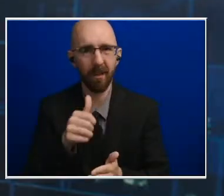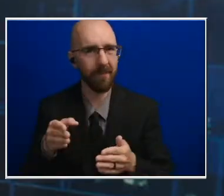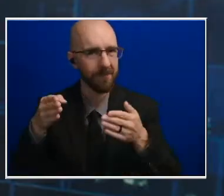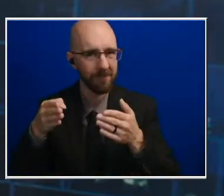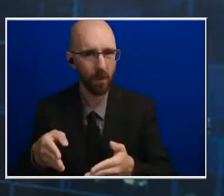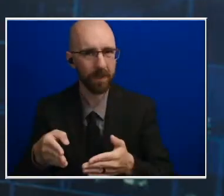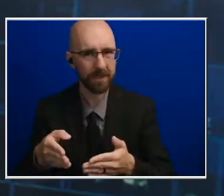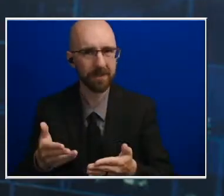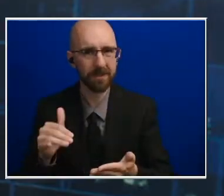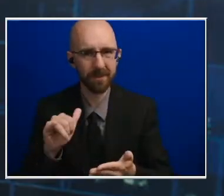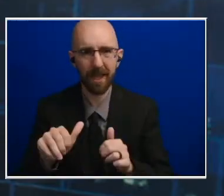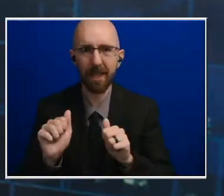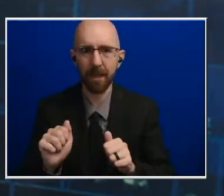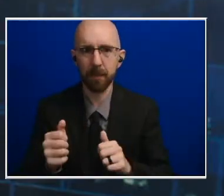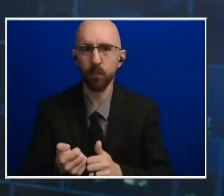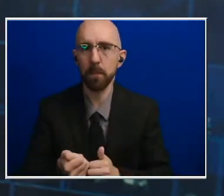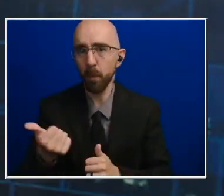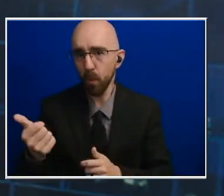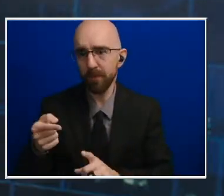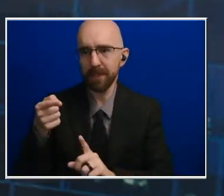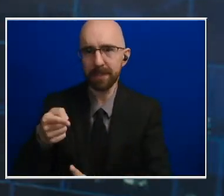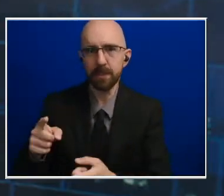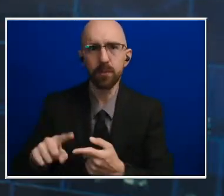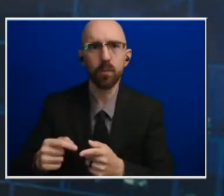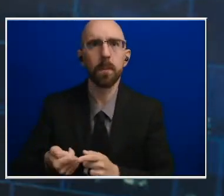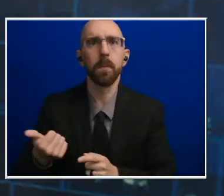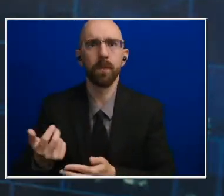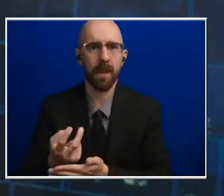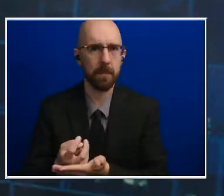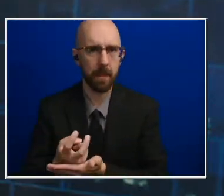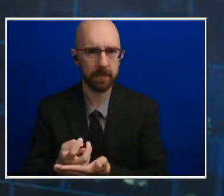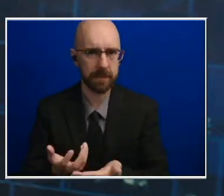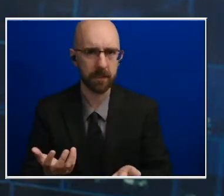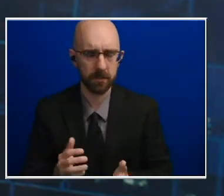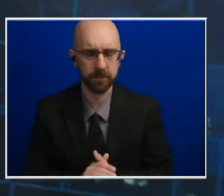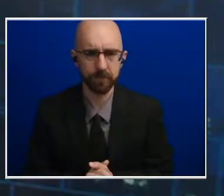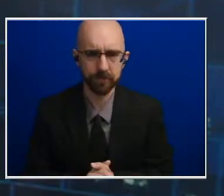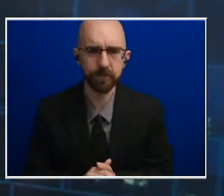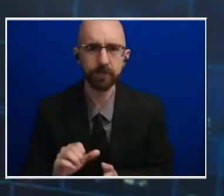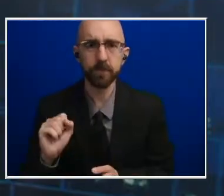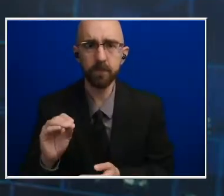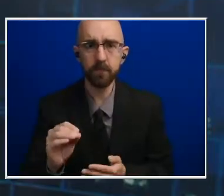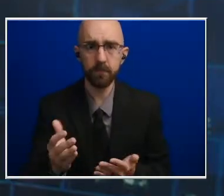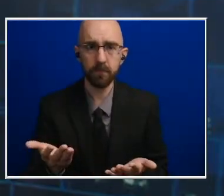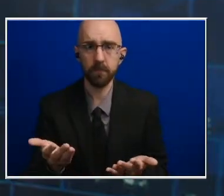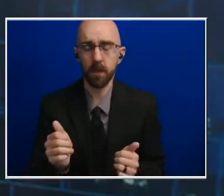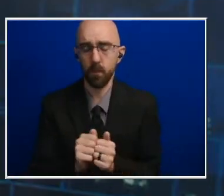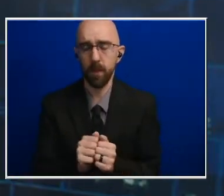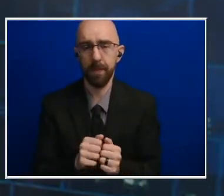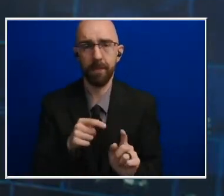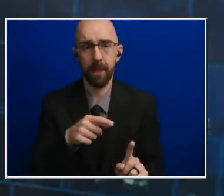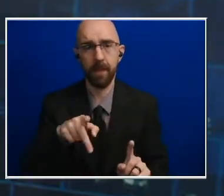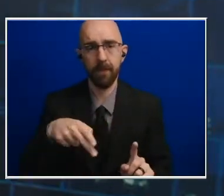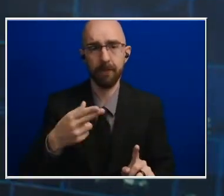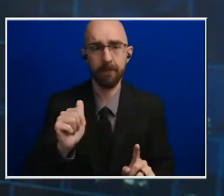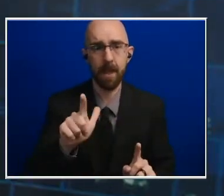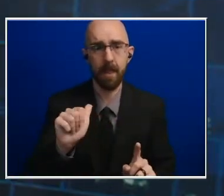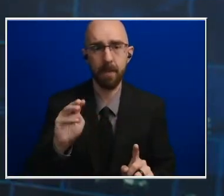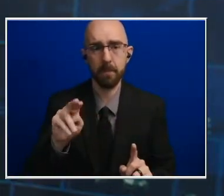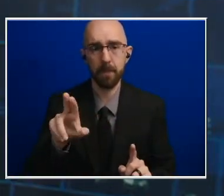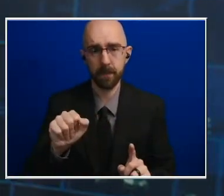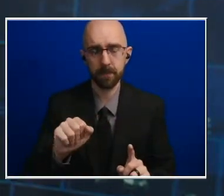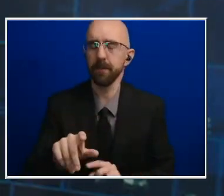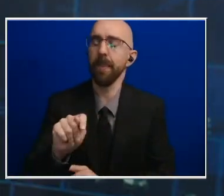be removed to treat her epilepsy. And so thereby stimulating the thalamus with deep brain stimulation is a